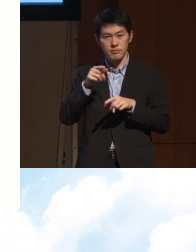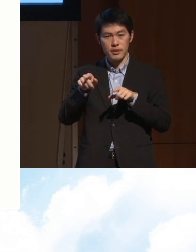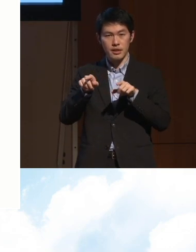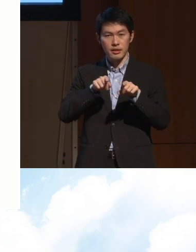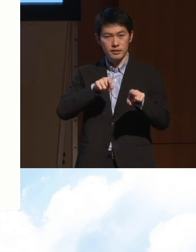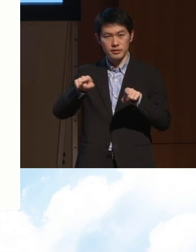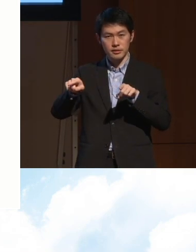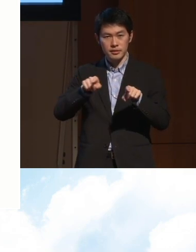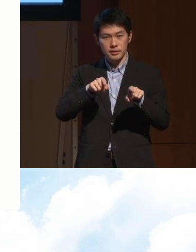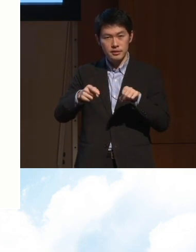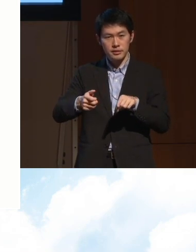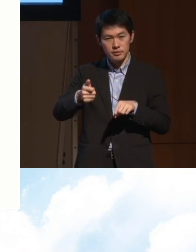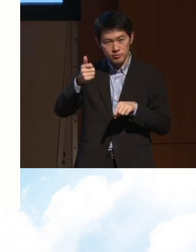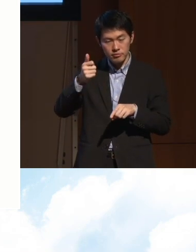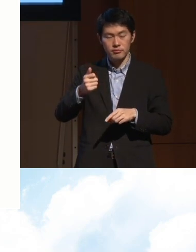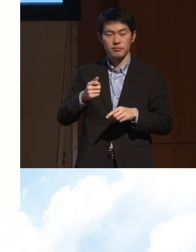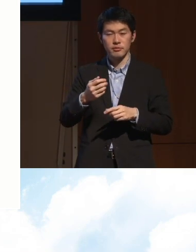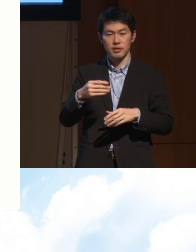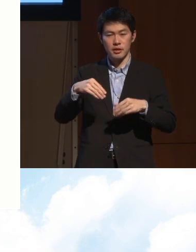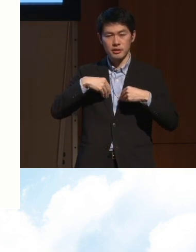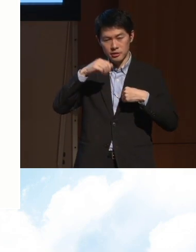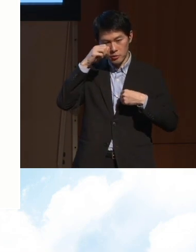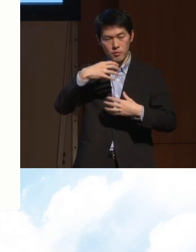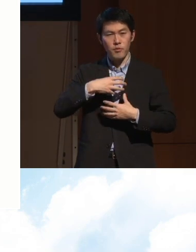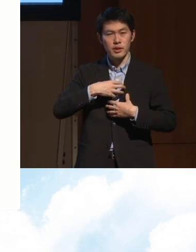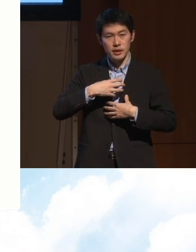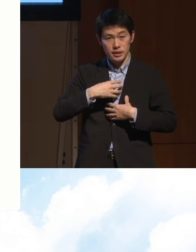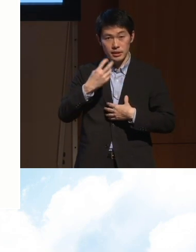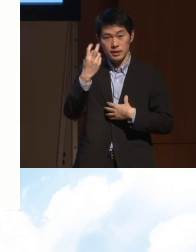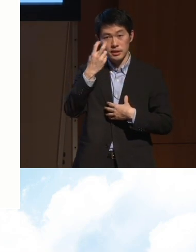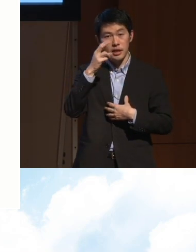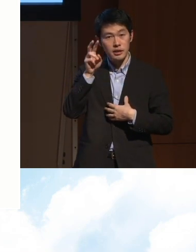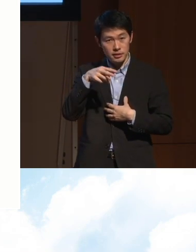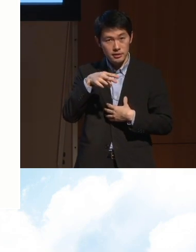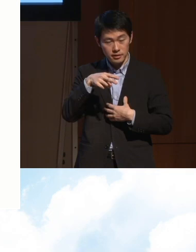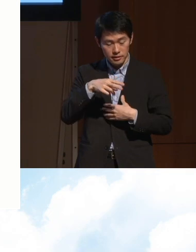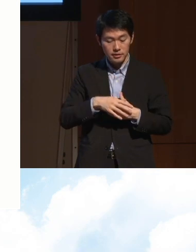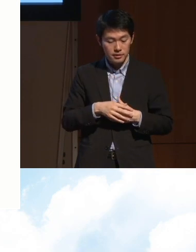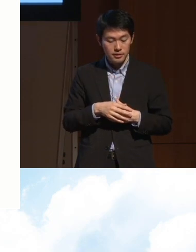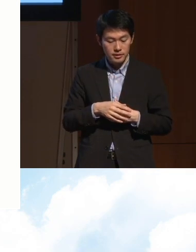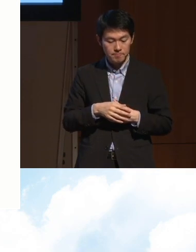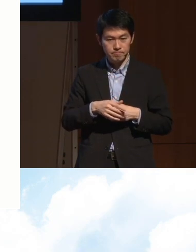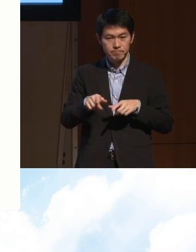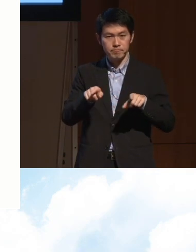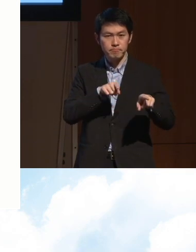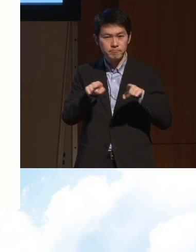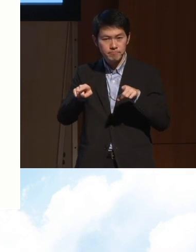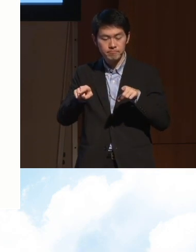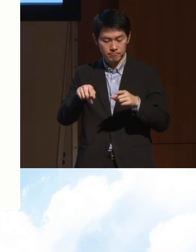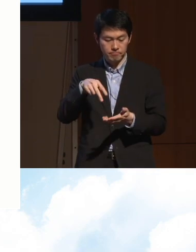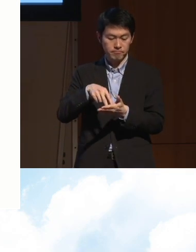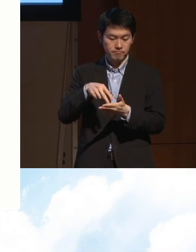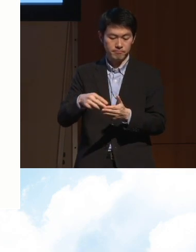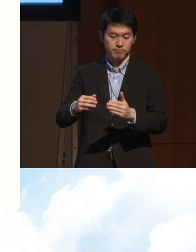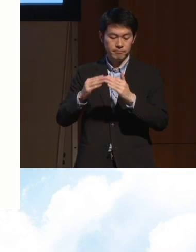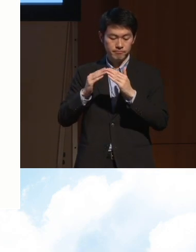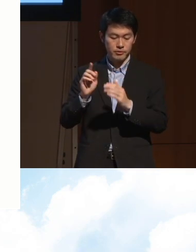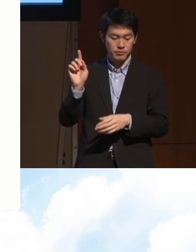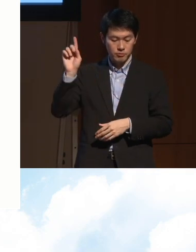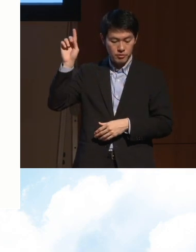under Prime Minister. And also, Department of Infectious Disease Prevention and